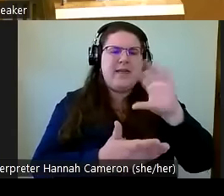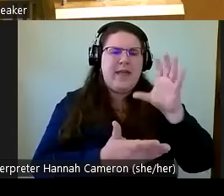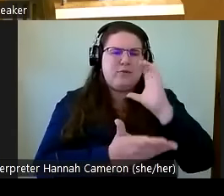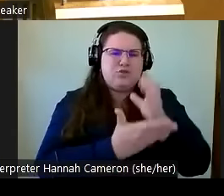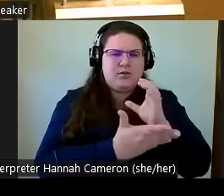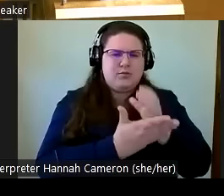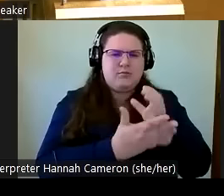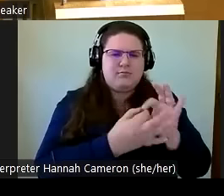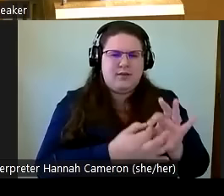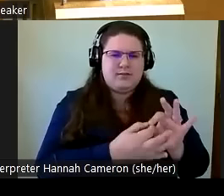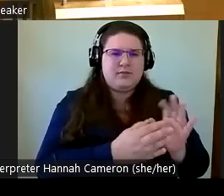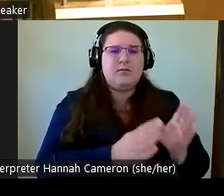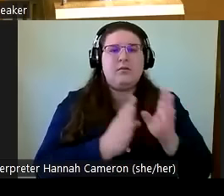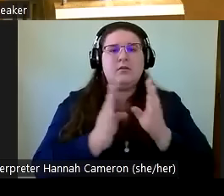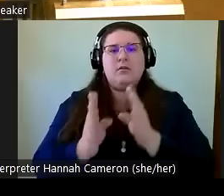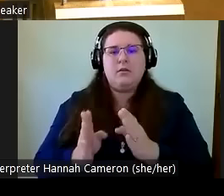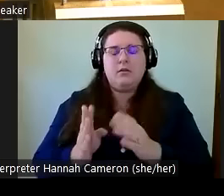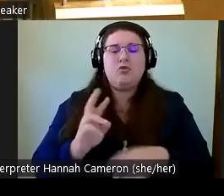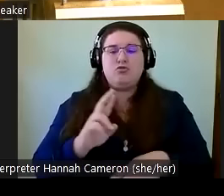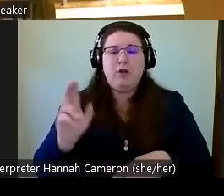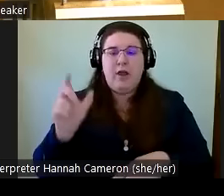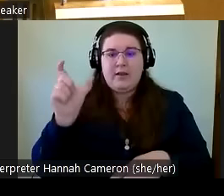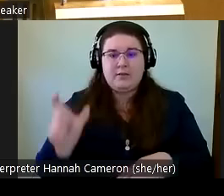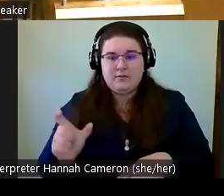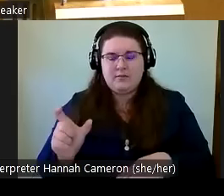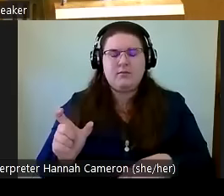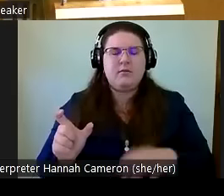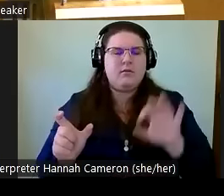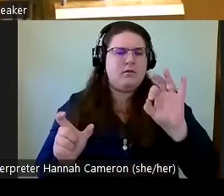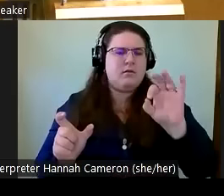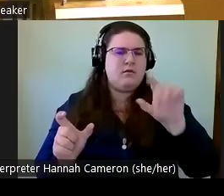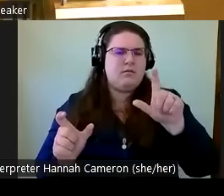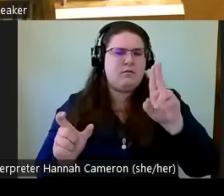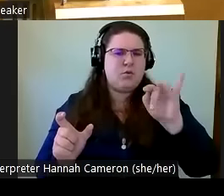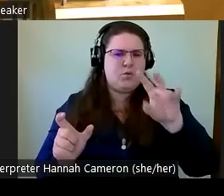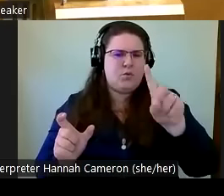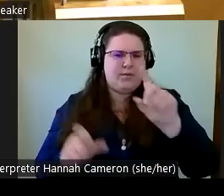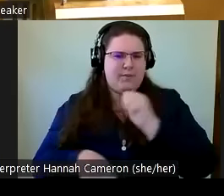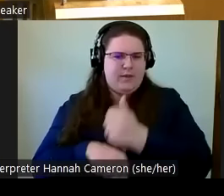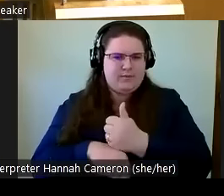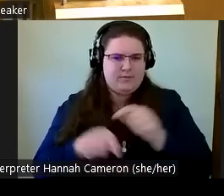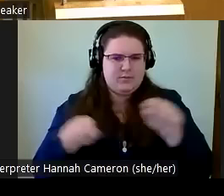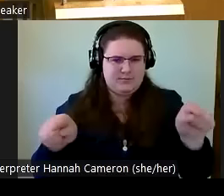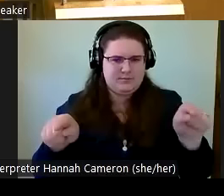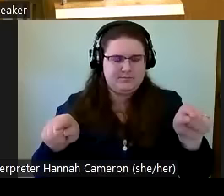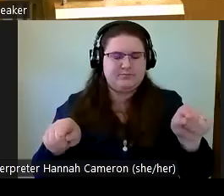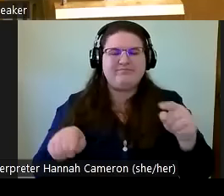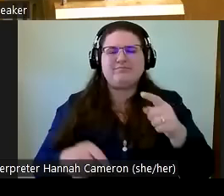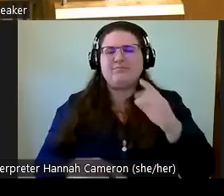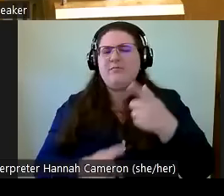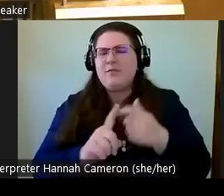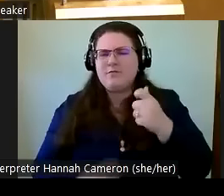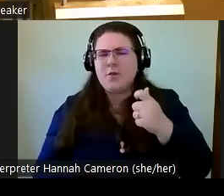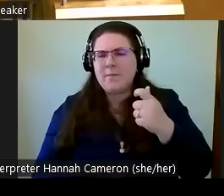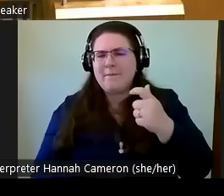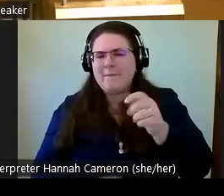see fluid-based biomarkers. These include a mixture of those from the CSF or cerebrospinal fluid, as well as those from